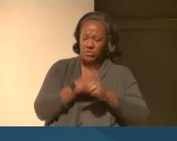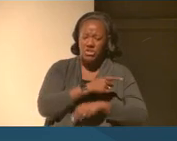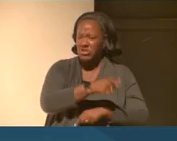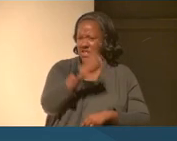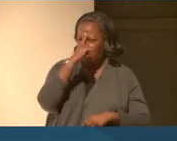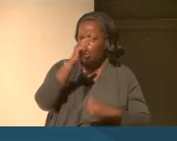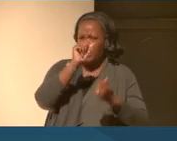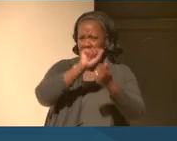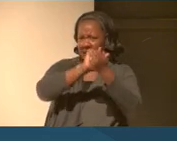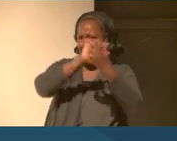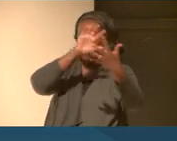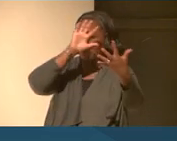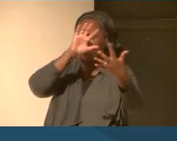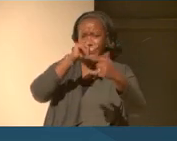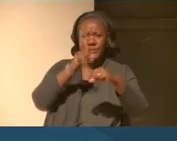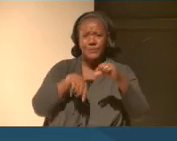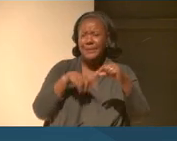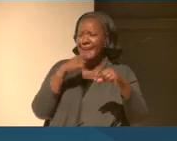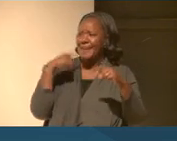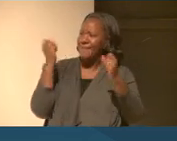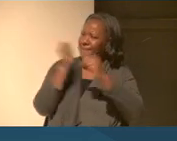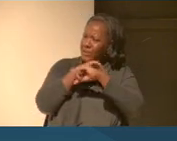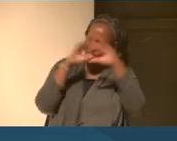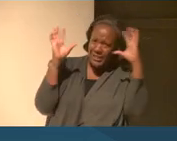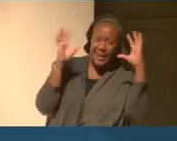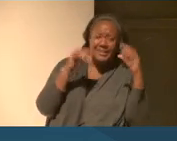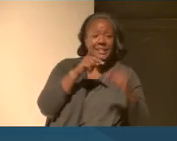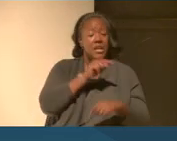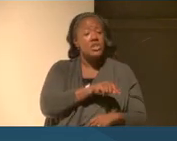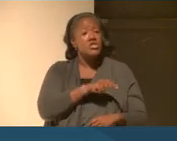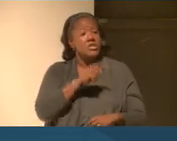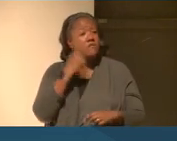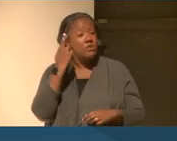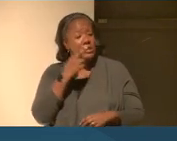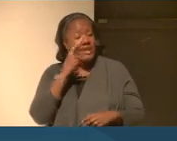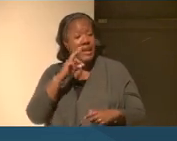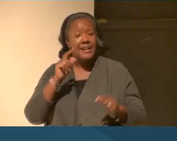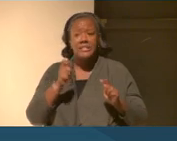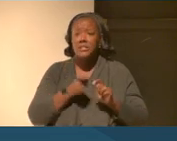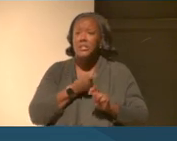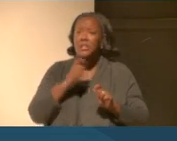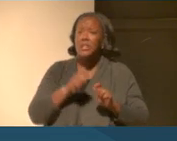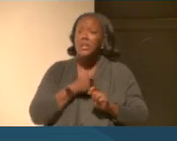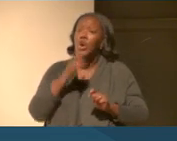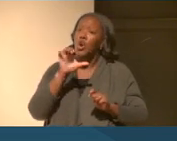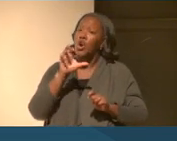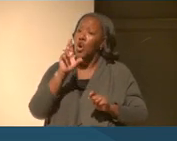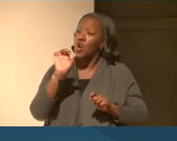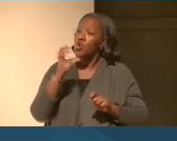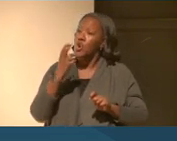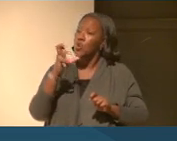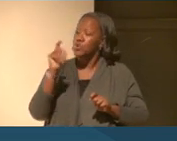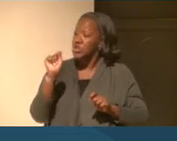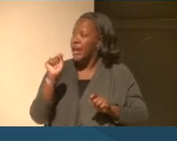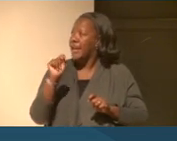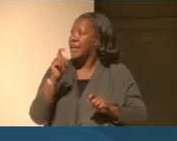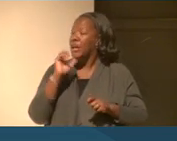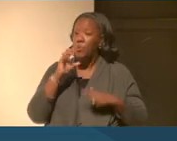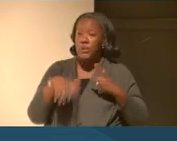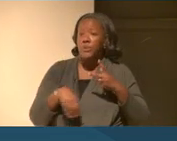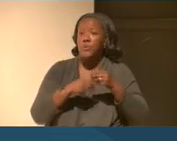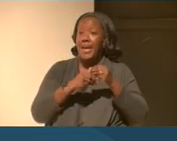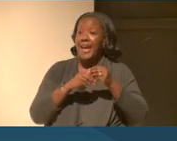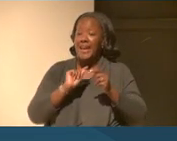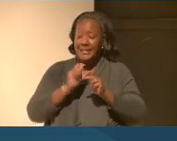concept that couldn't be visualized or made concrete. And she discovered that crocheting, I don't know how many of you crochet, if you crochet in such a way like you're adding stitches,